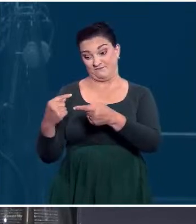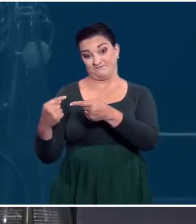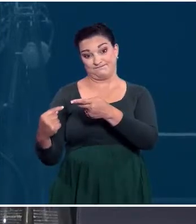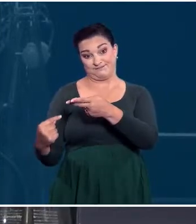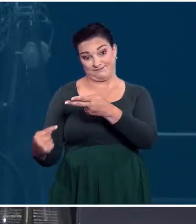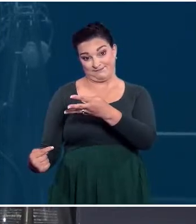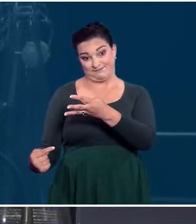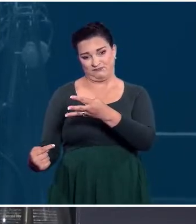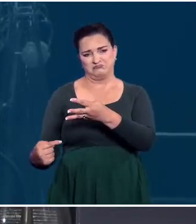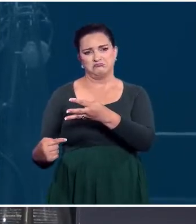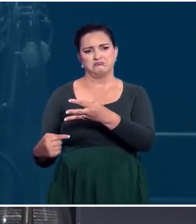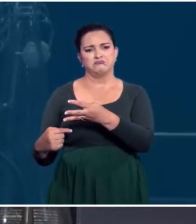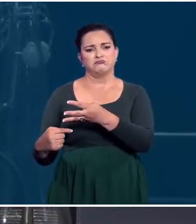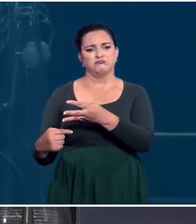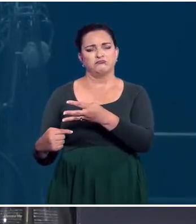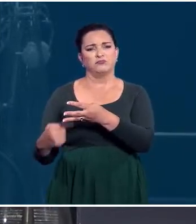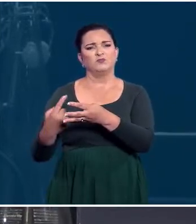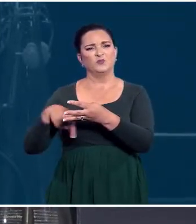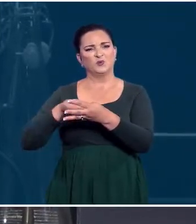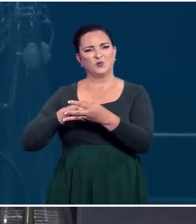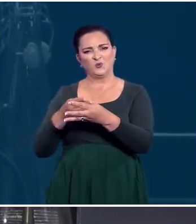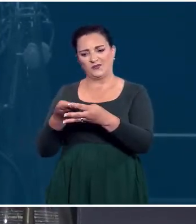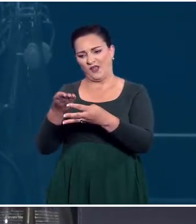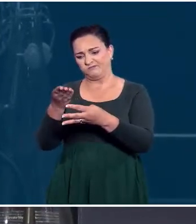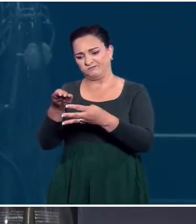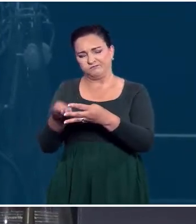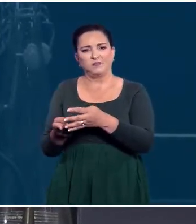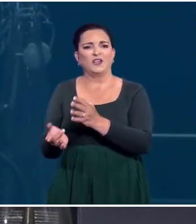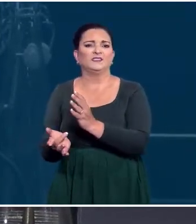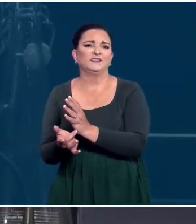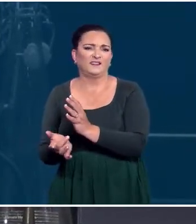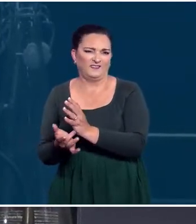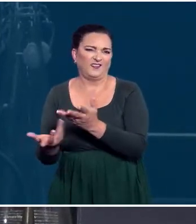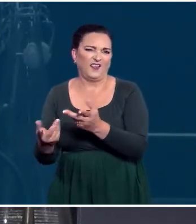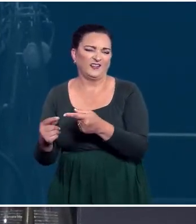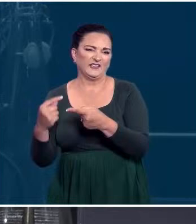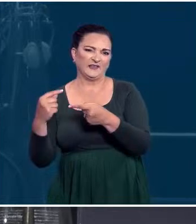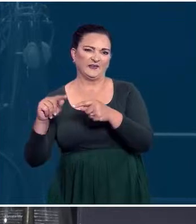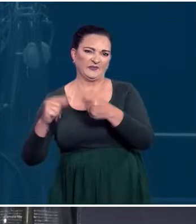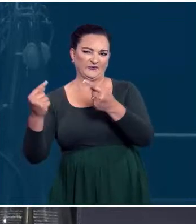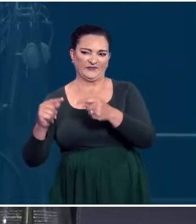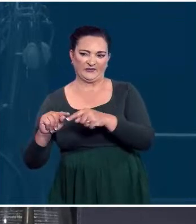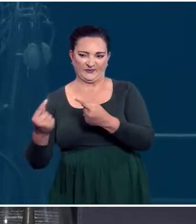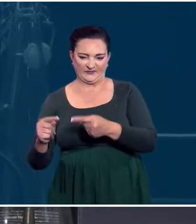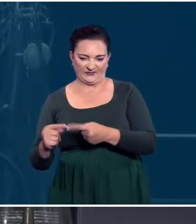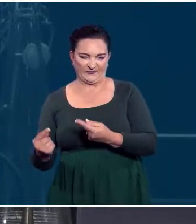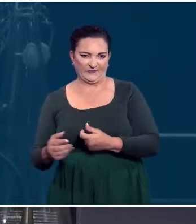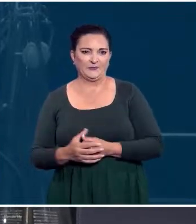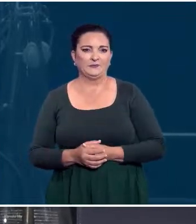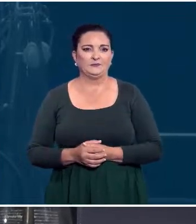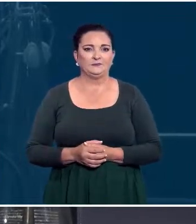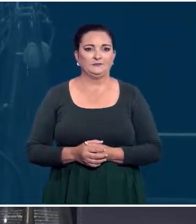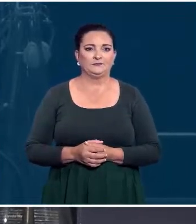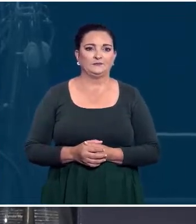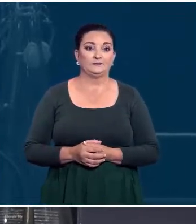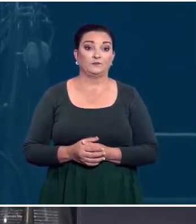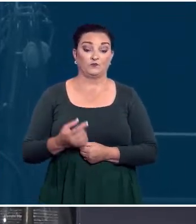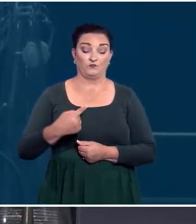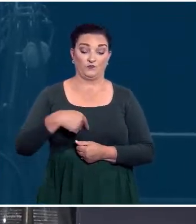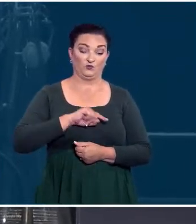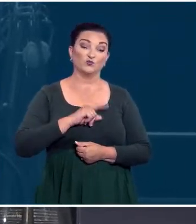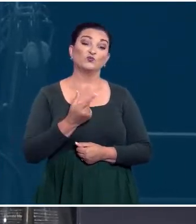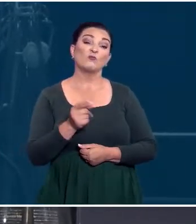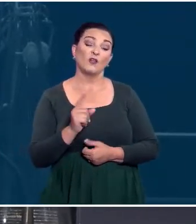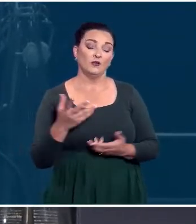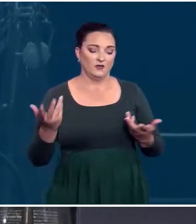a process of addressing those technical differences by organizing, as we do in this country, a conference to talk